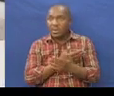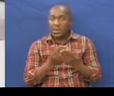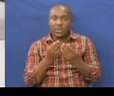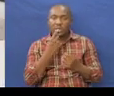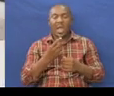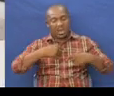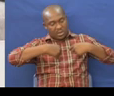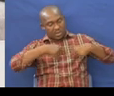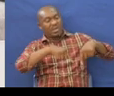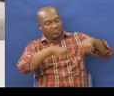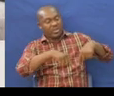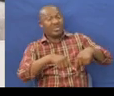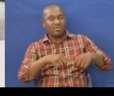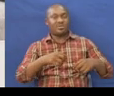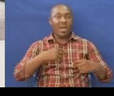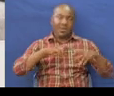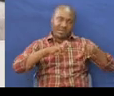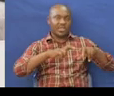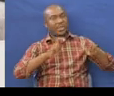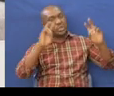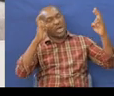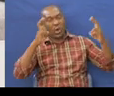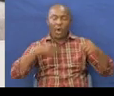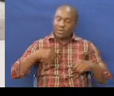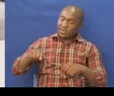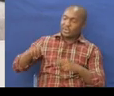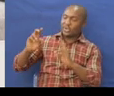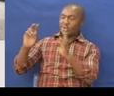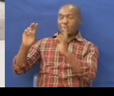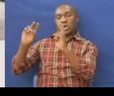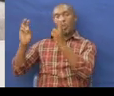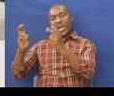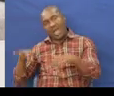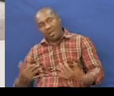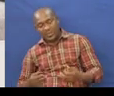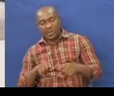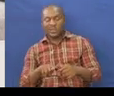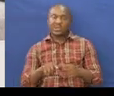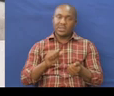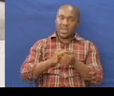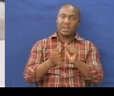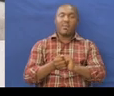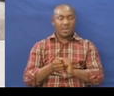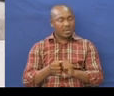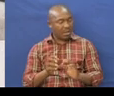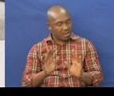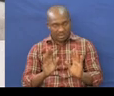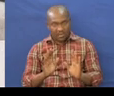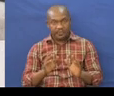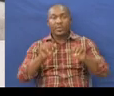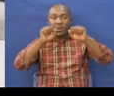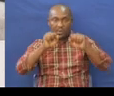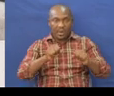this is my research title, this is my research topic, this is the issue I want to start about. You identify it and define